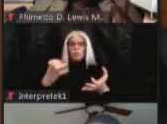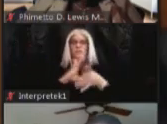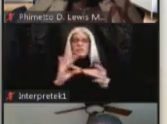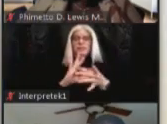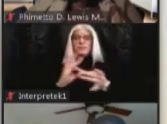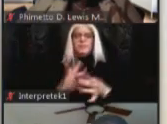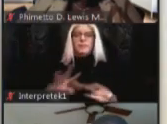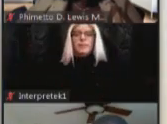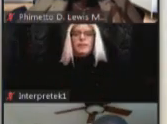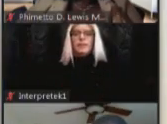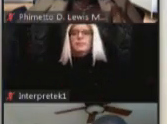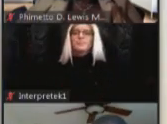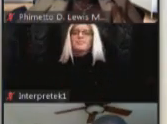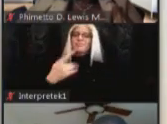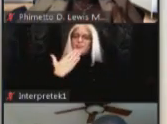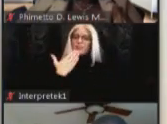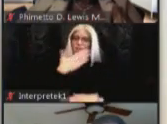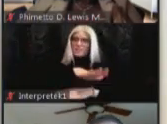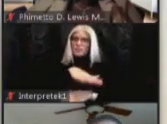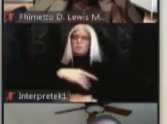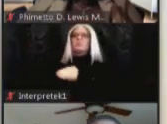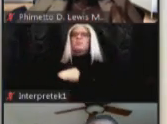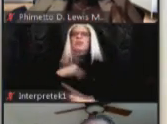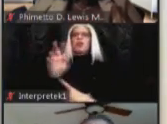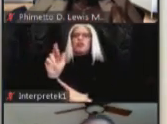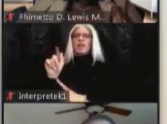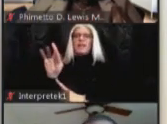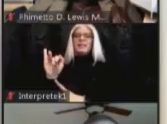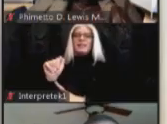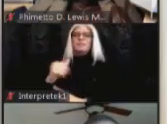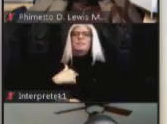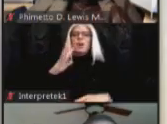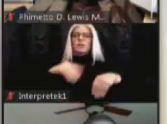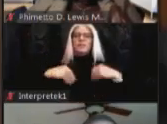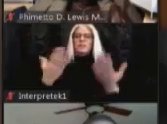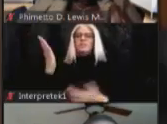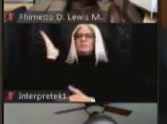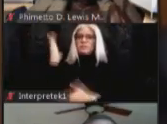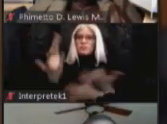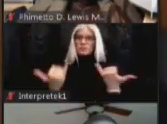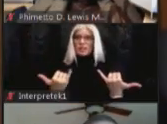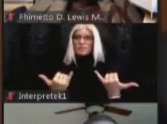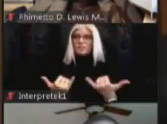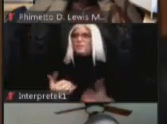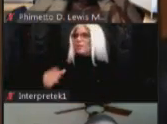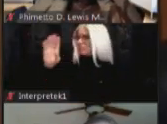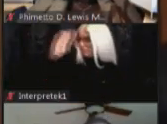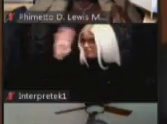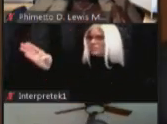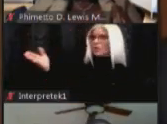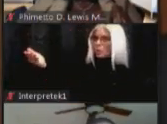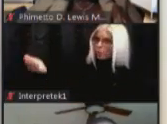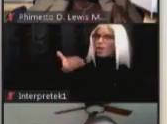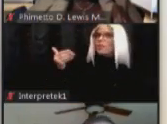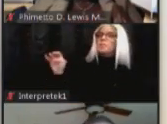Good afternoon, everyone. This is Rakia. I will be giving our presentation today. Welcome, Ms. Brown. Hi,